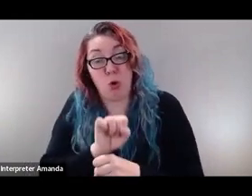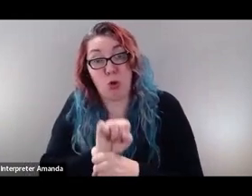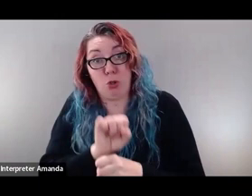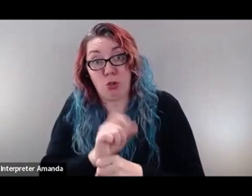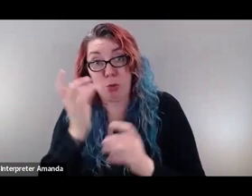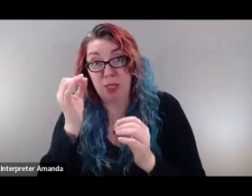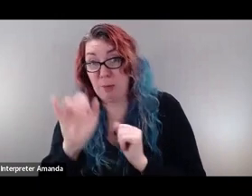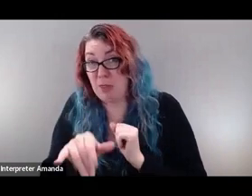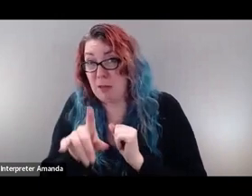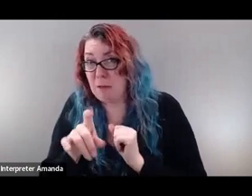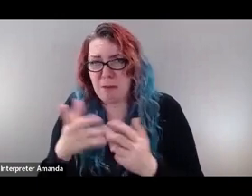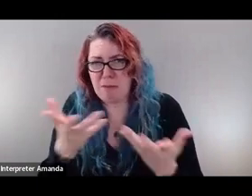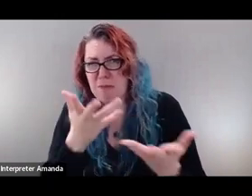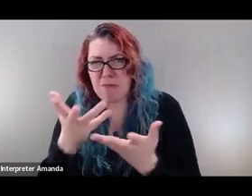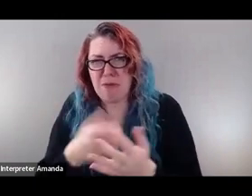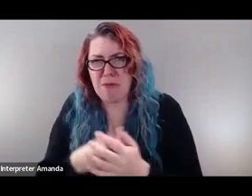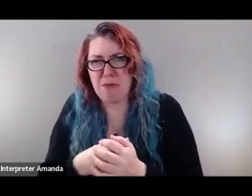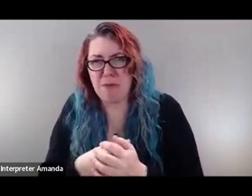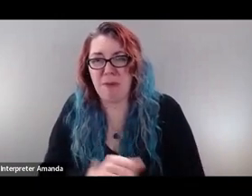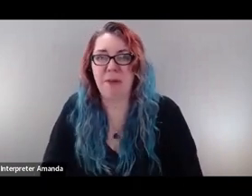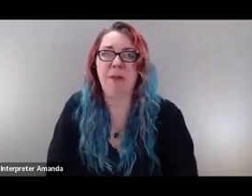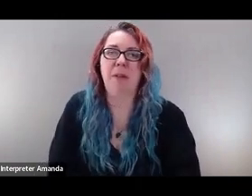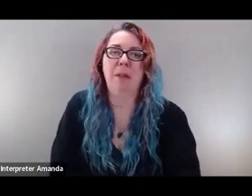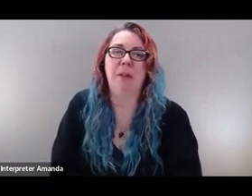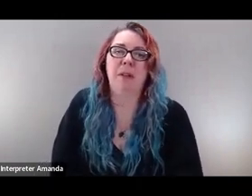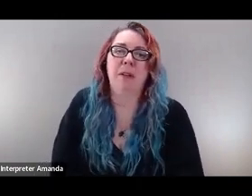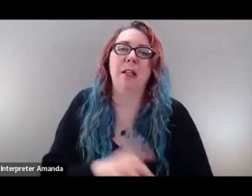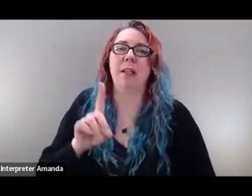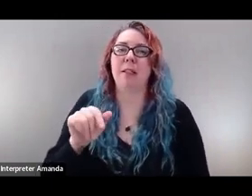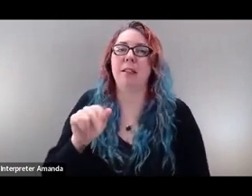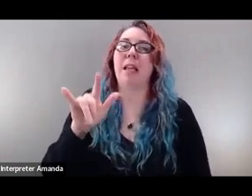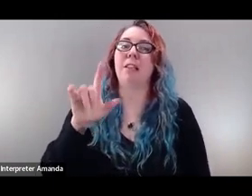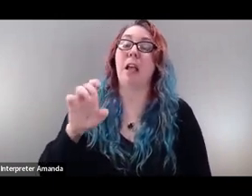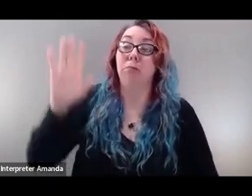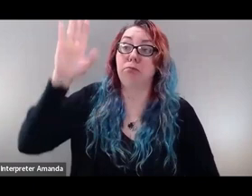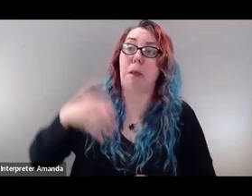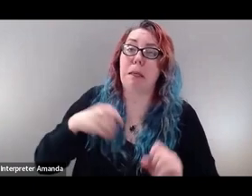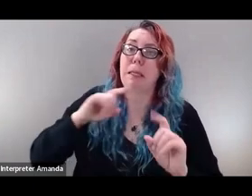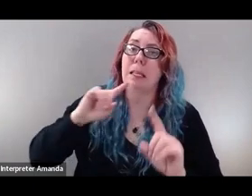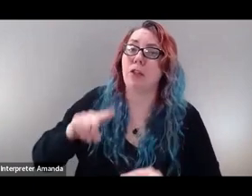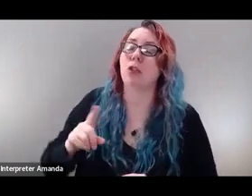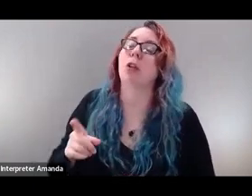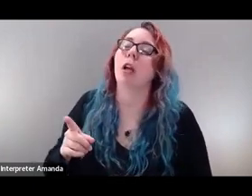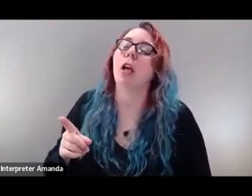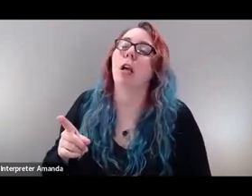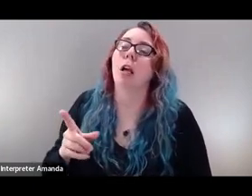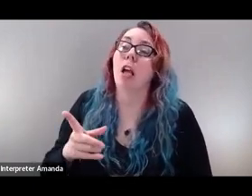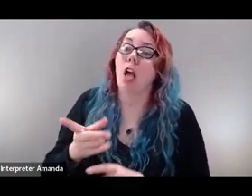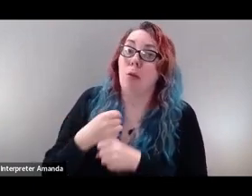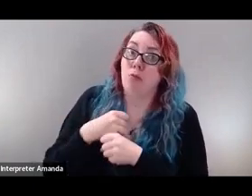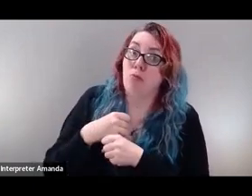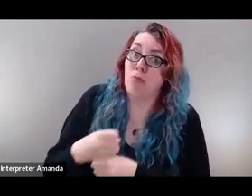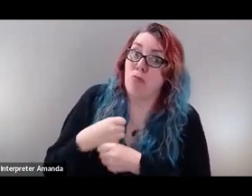Thank you, Bob. I can jump in on that. I definitely challenge productivism a lot in